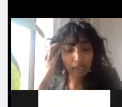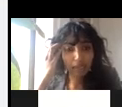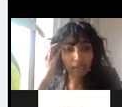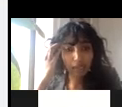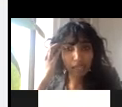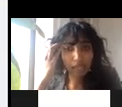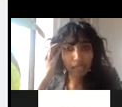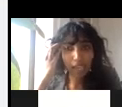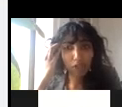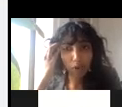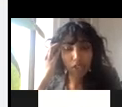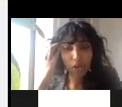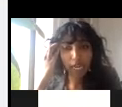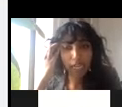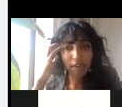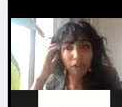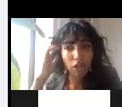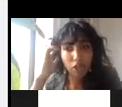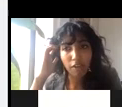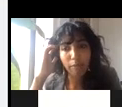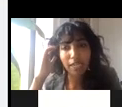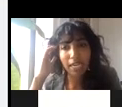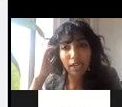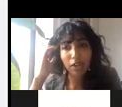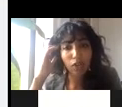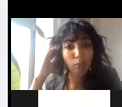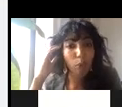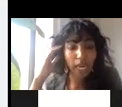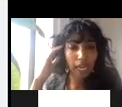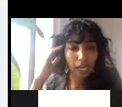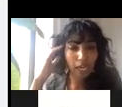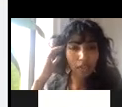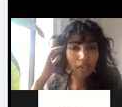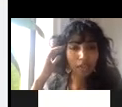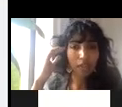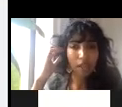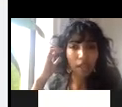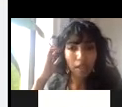money and time towards creating an infrastructure of mandated reporting.